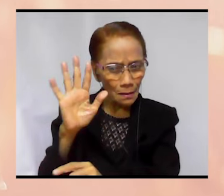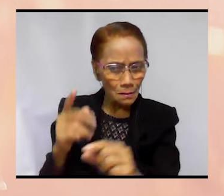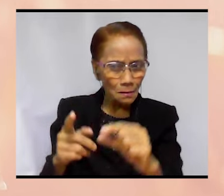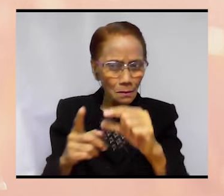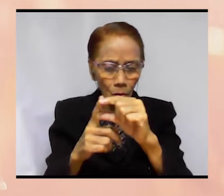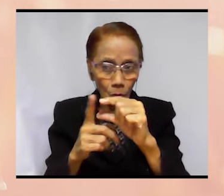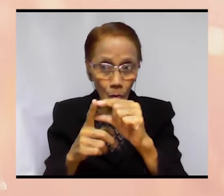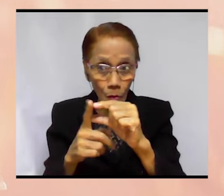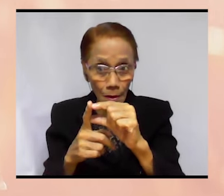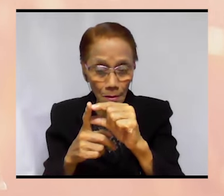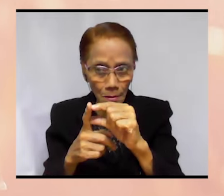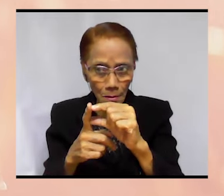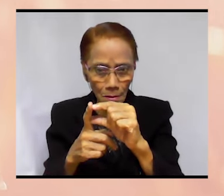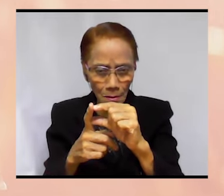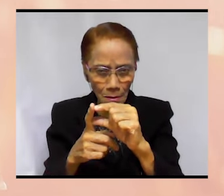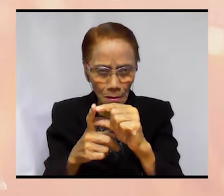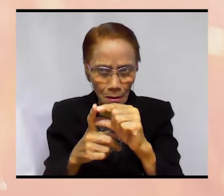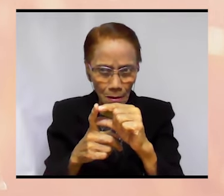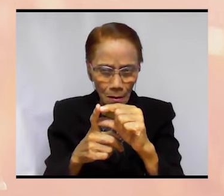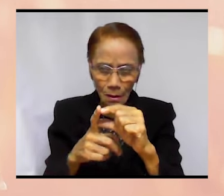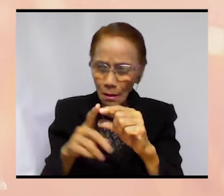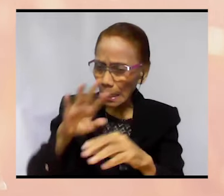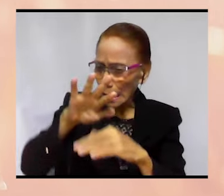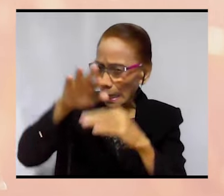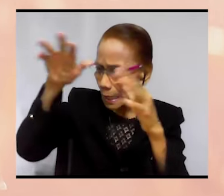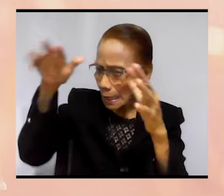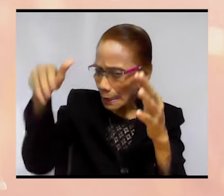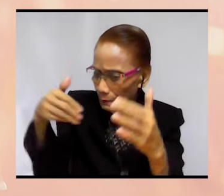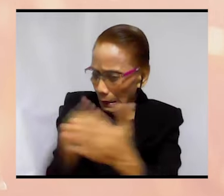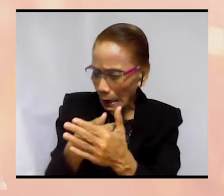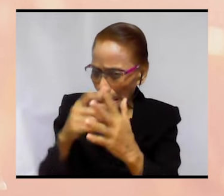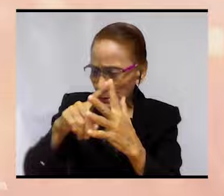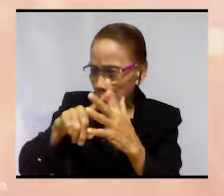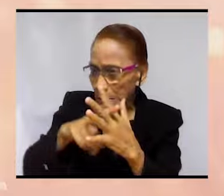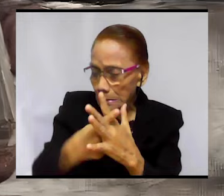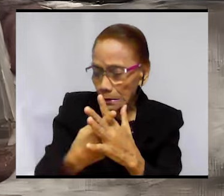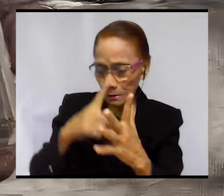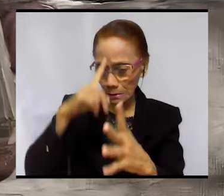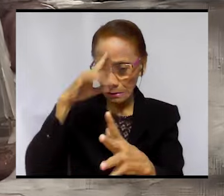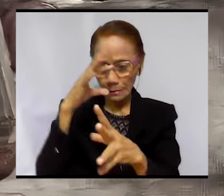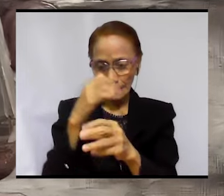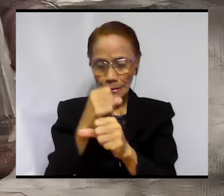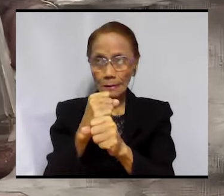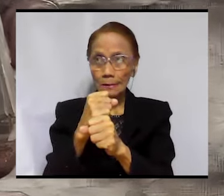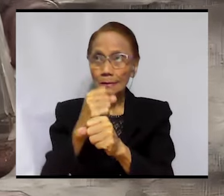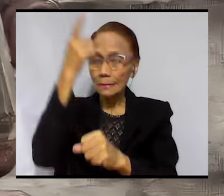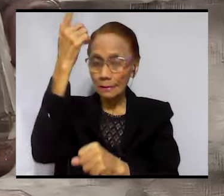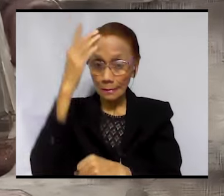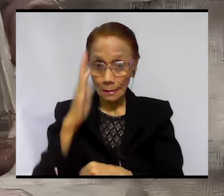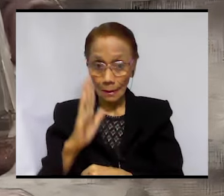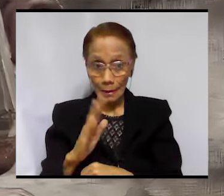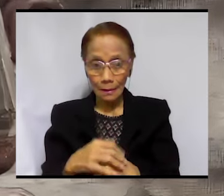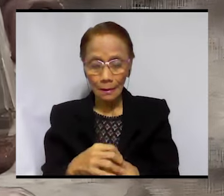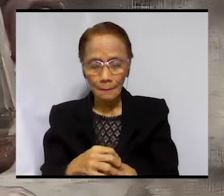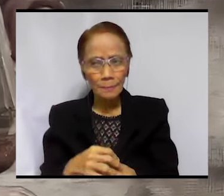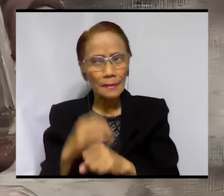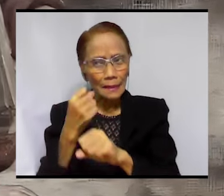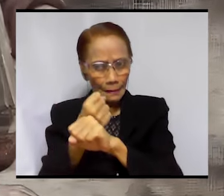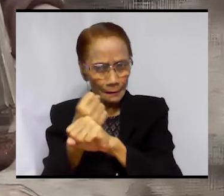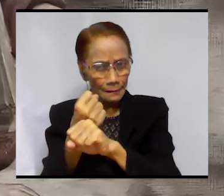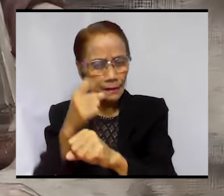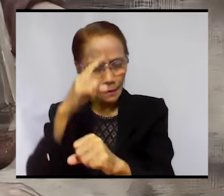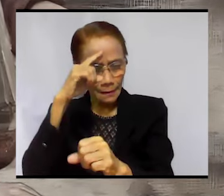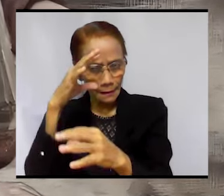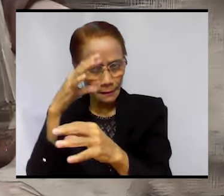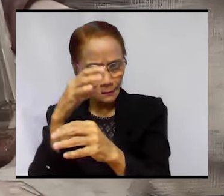the root of all this is his faith in God. The firm faith